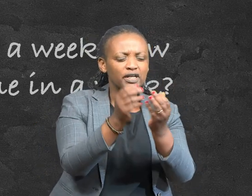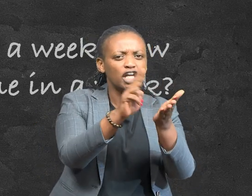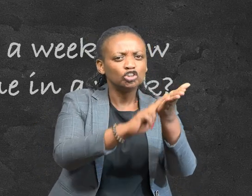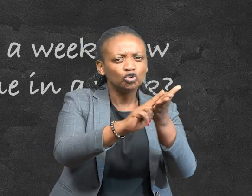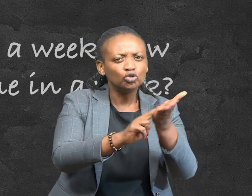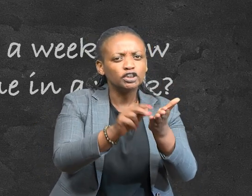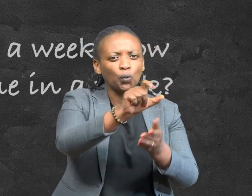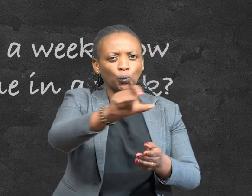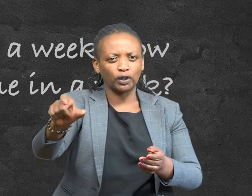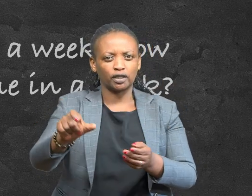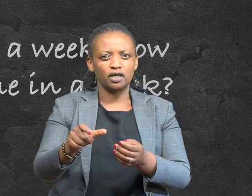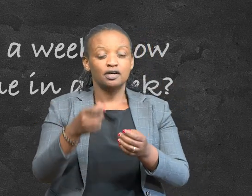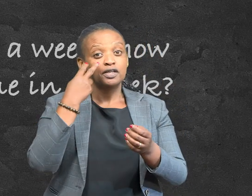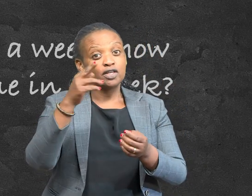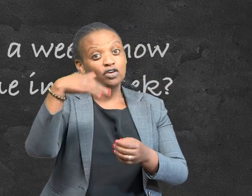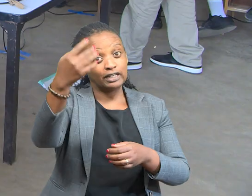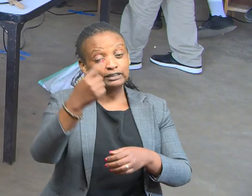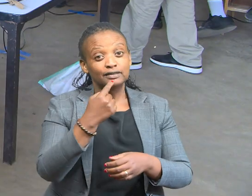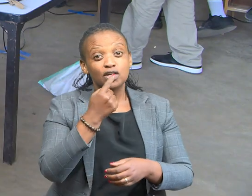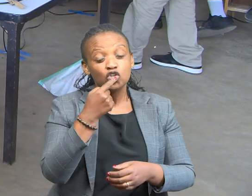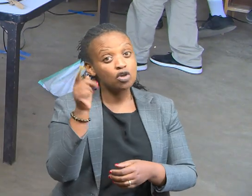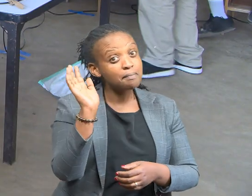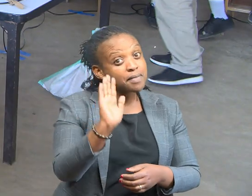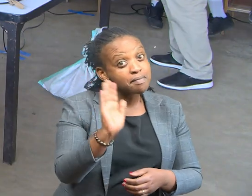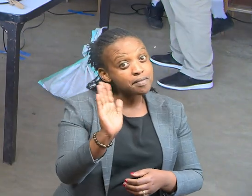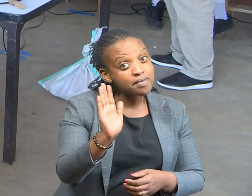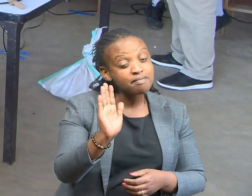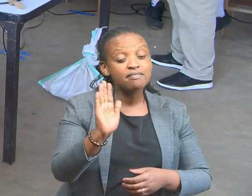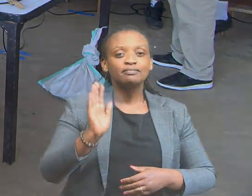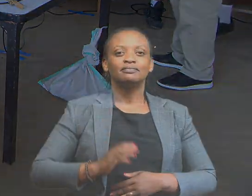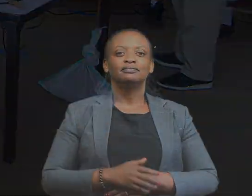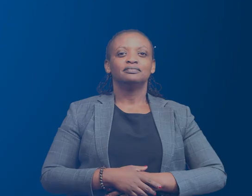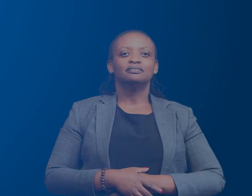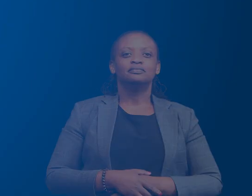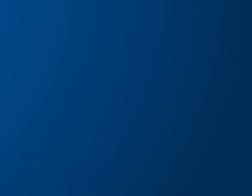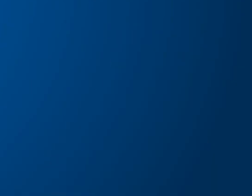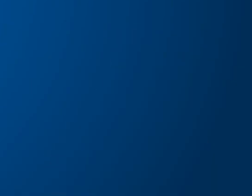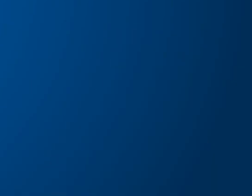does this family consume in a week? So see you next lesson. Bye-bye.